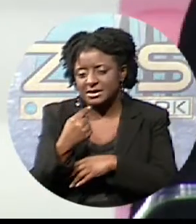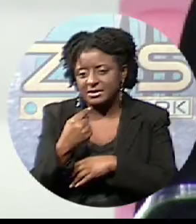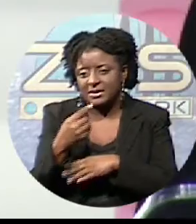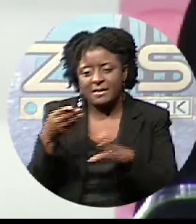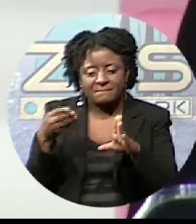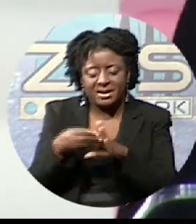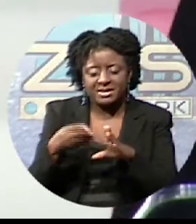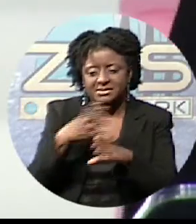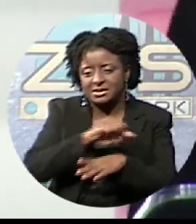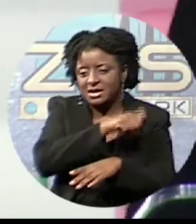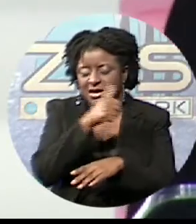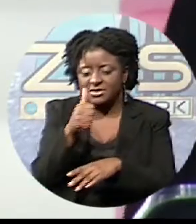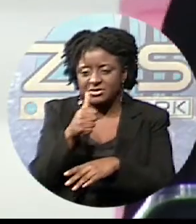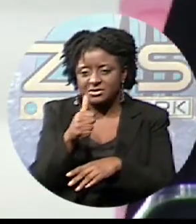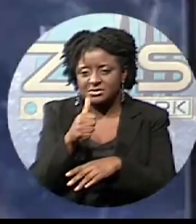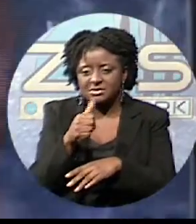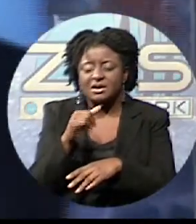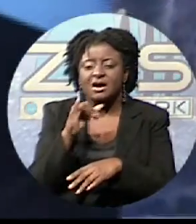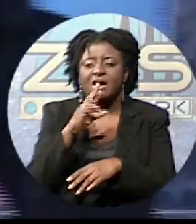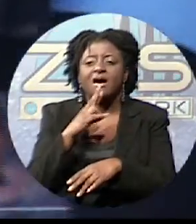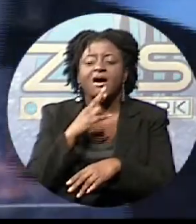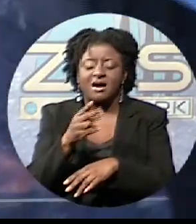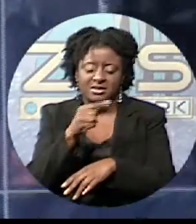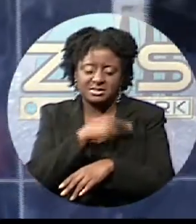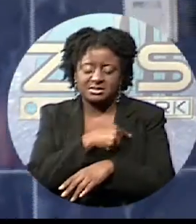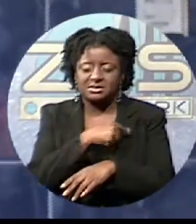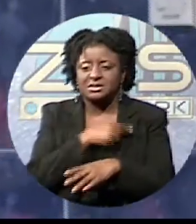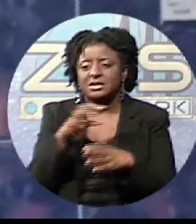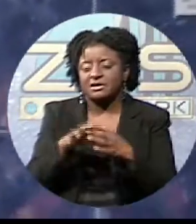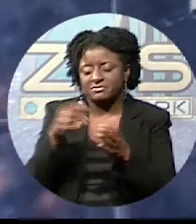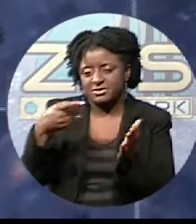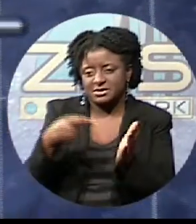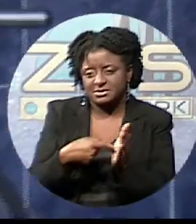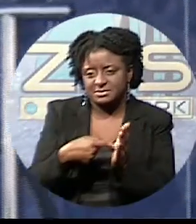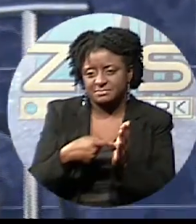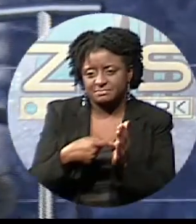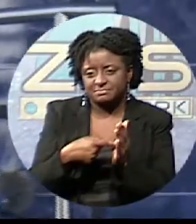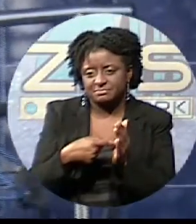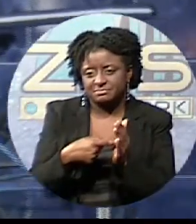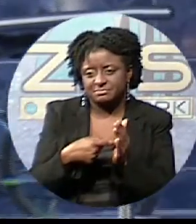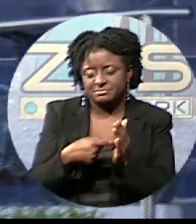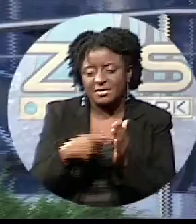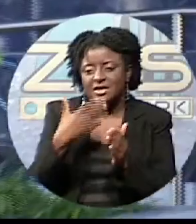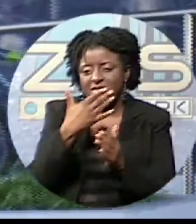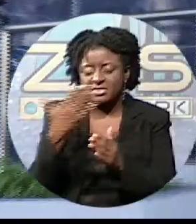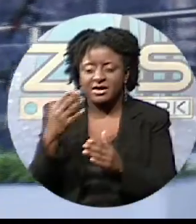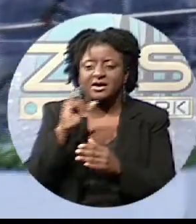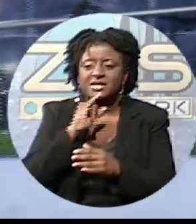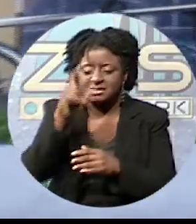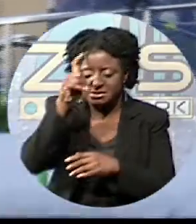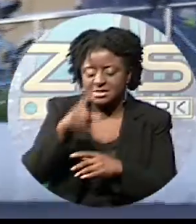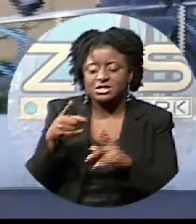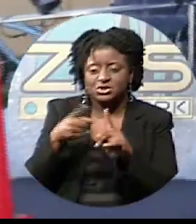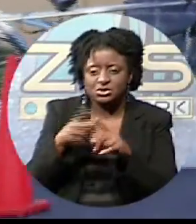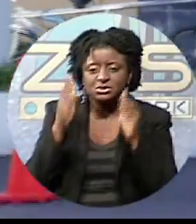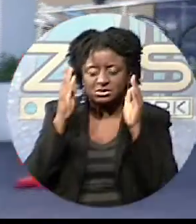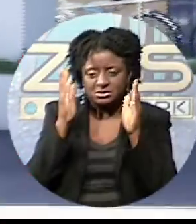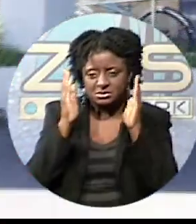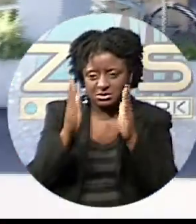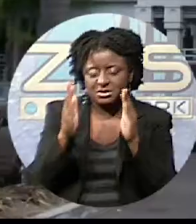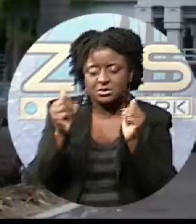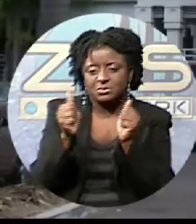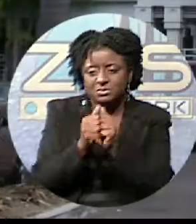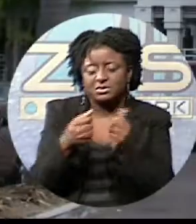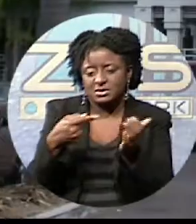and other lenders are complicit in this too. The Prime Minister says there is a compelling urgency to address the issue. He suggested aside from encouraging